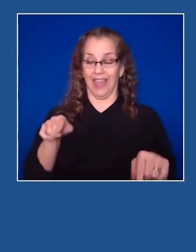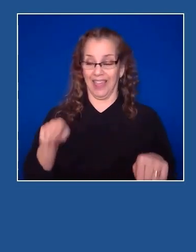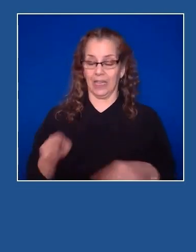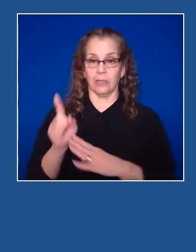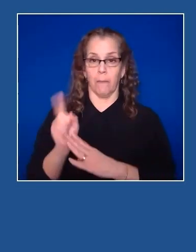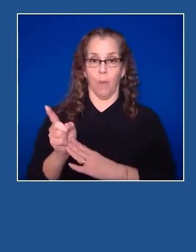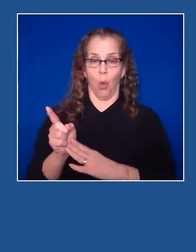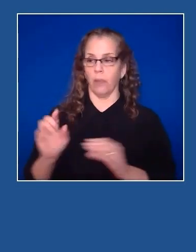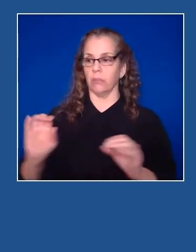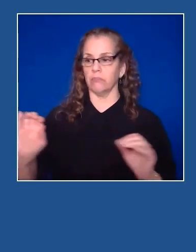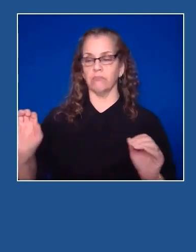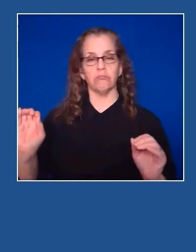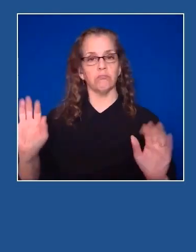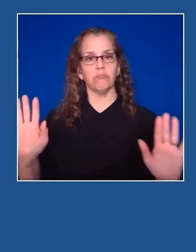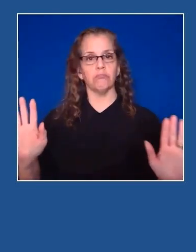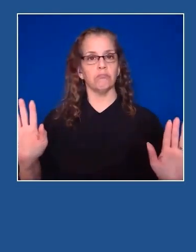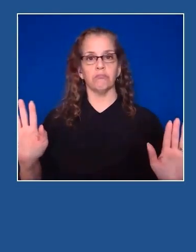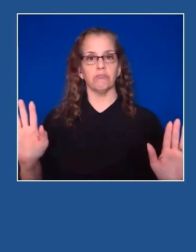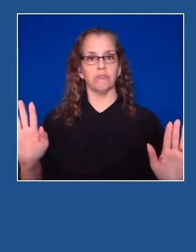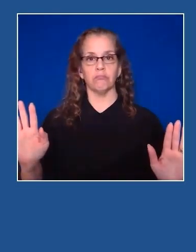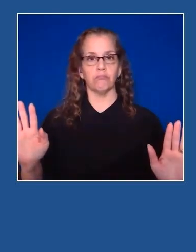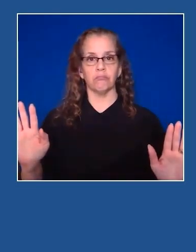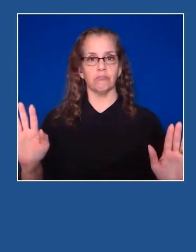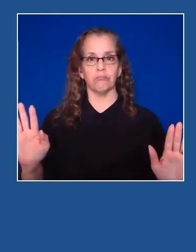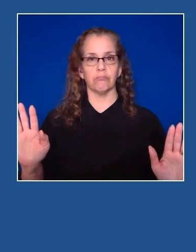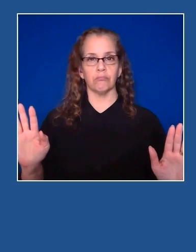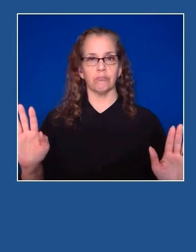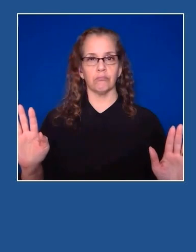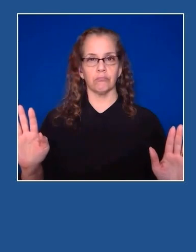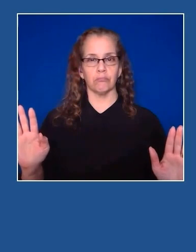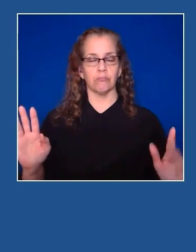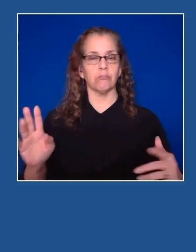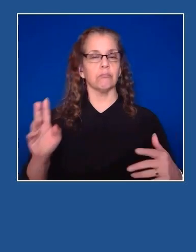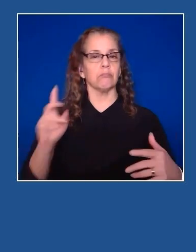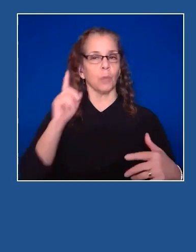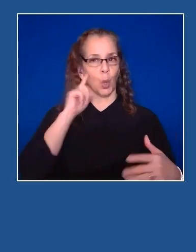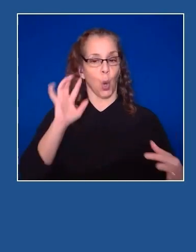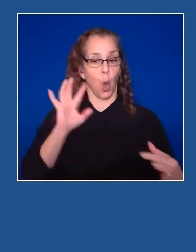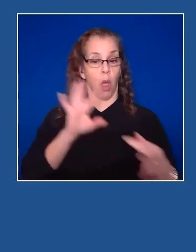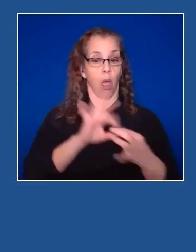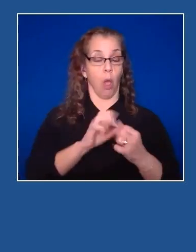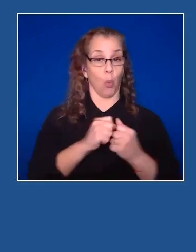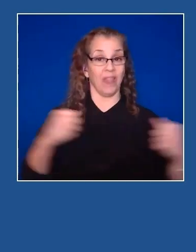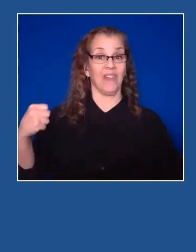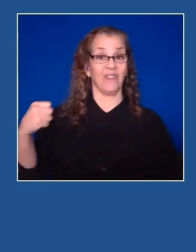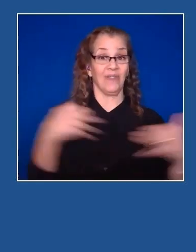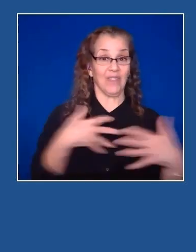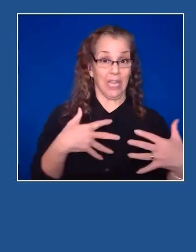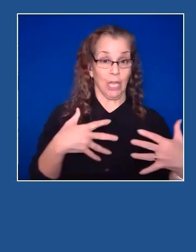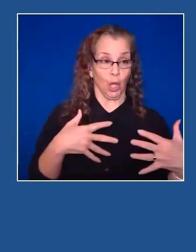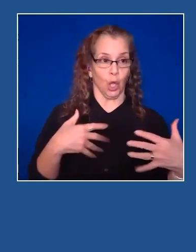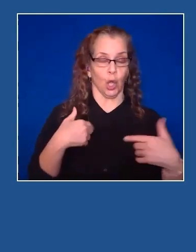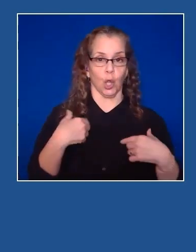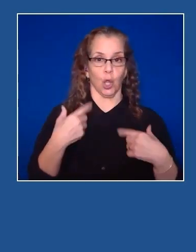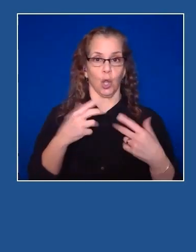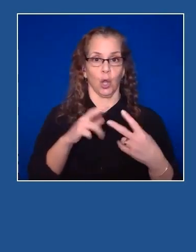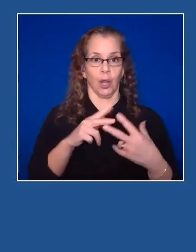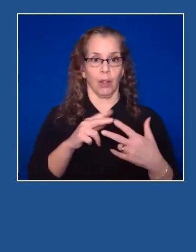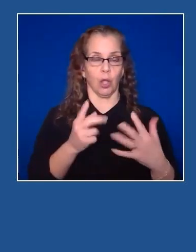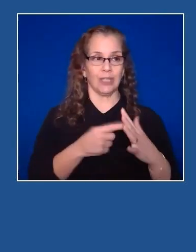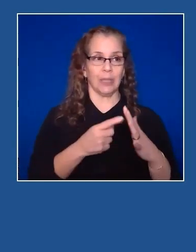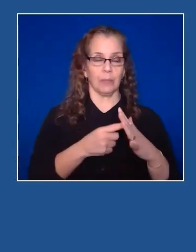opposite to the urges associated with fear. Urges associated with fear are either to run away,